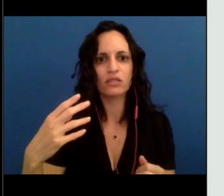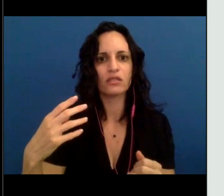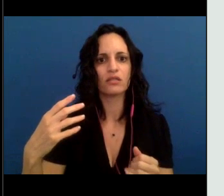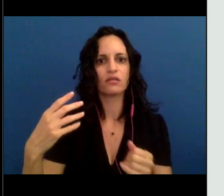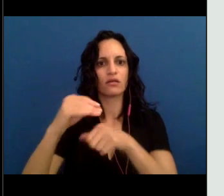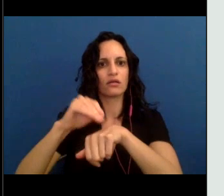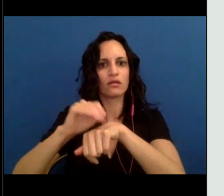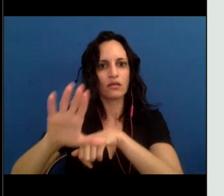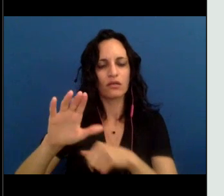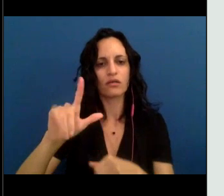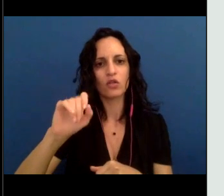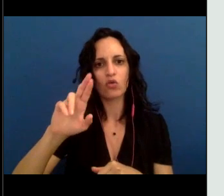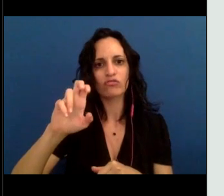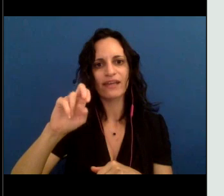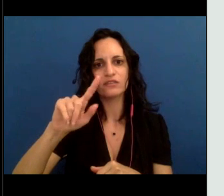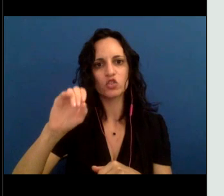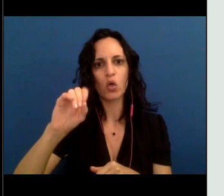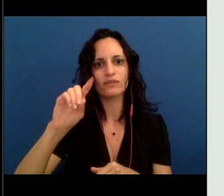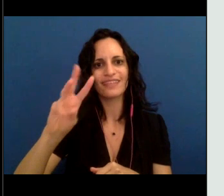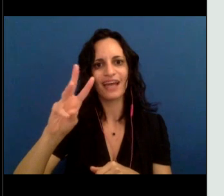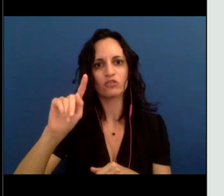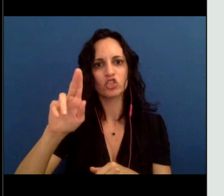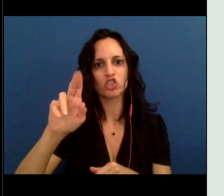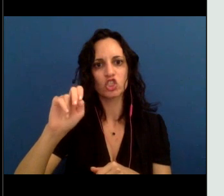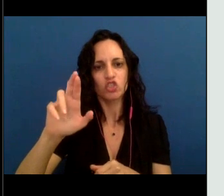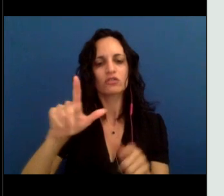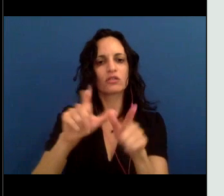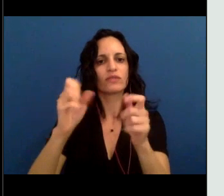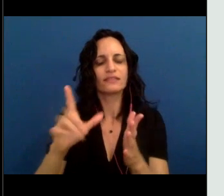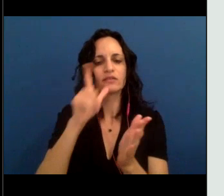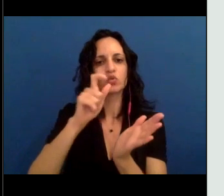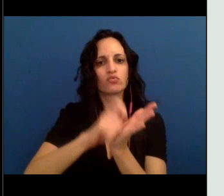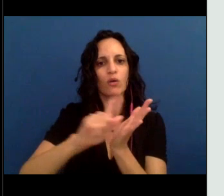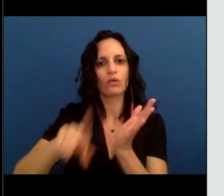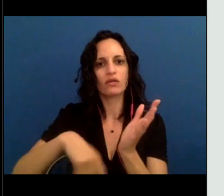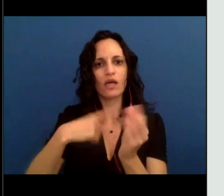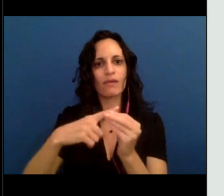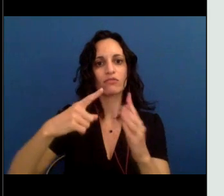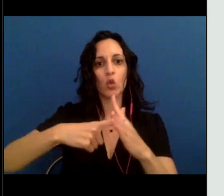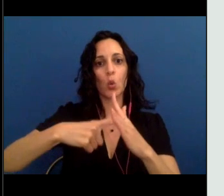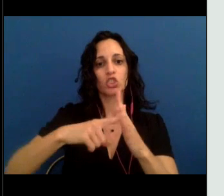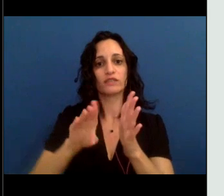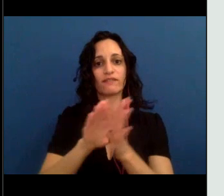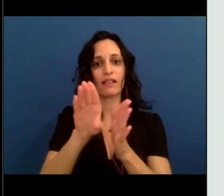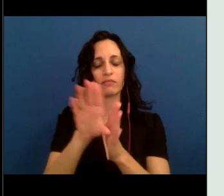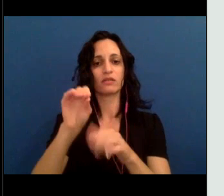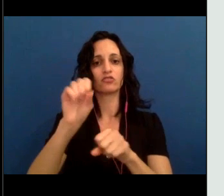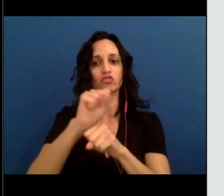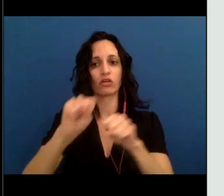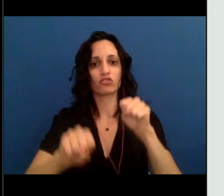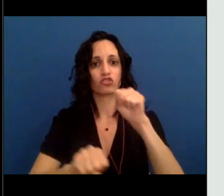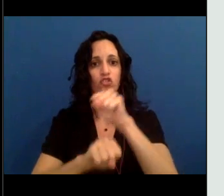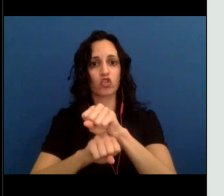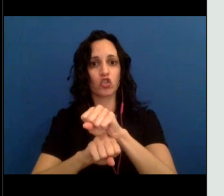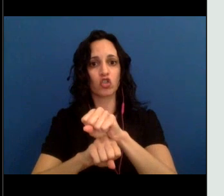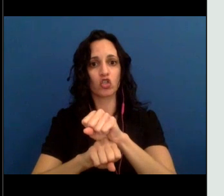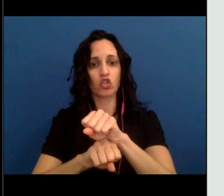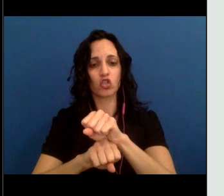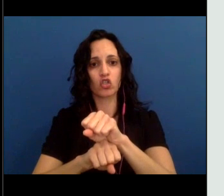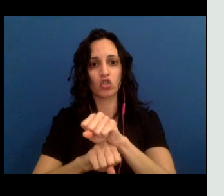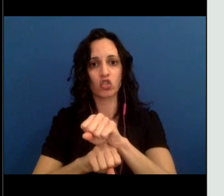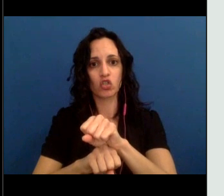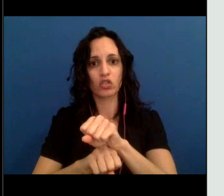was a linguist who wrote extensively about the origin, development, and structure of Gullah language